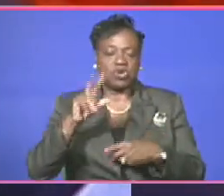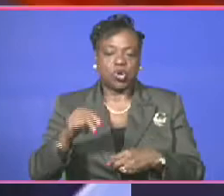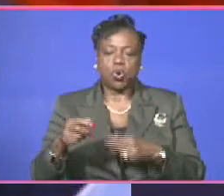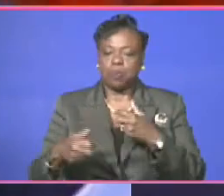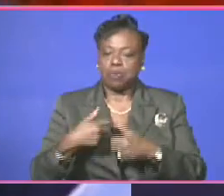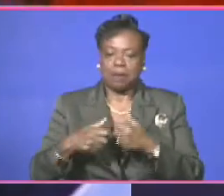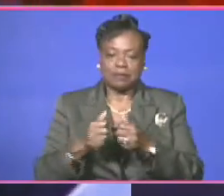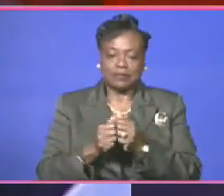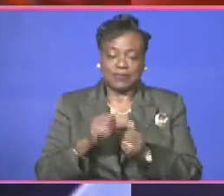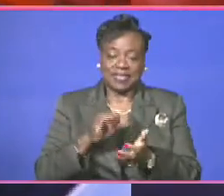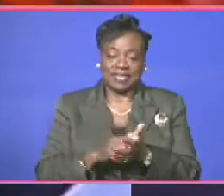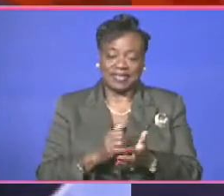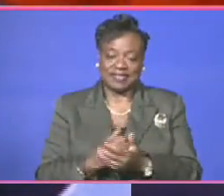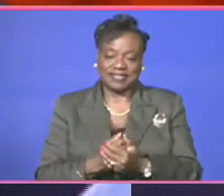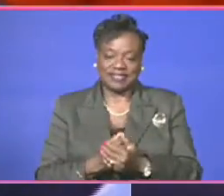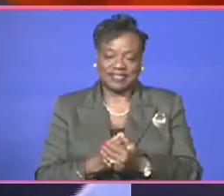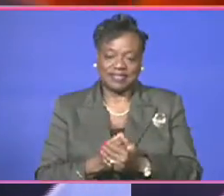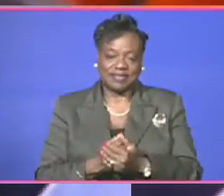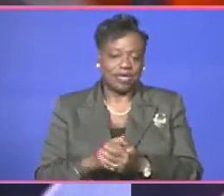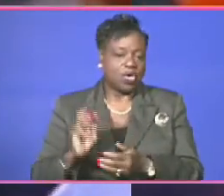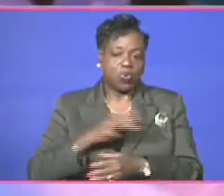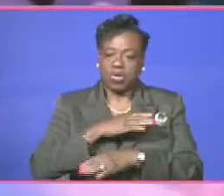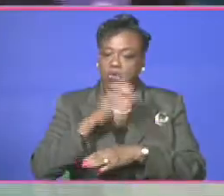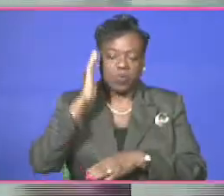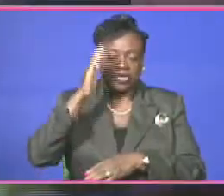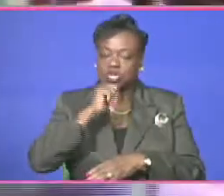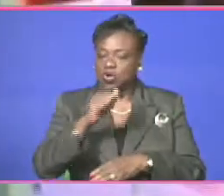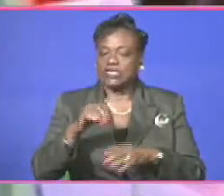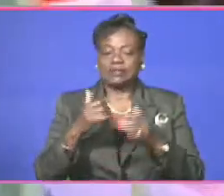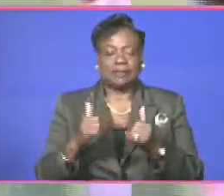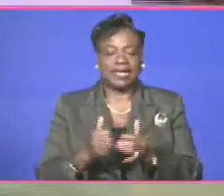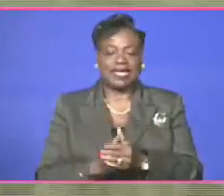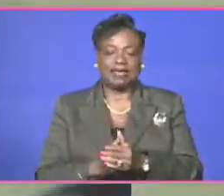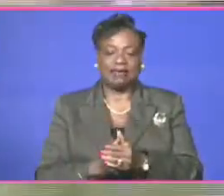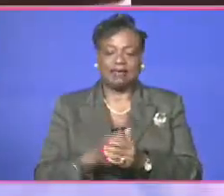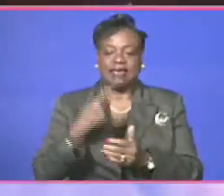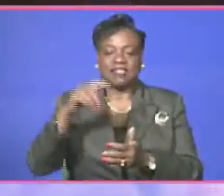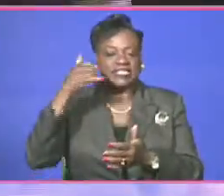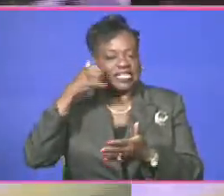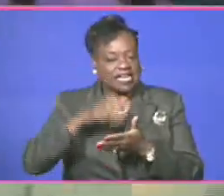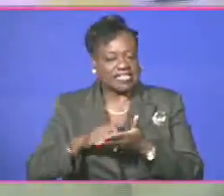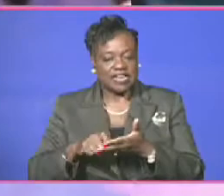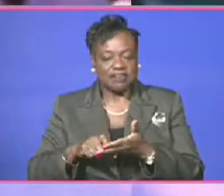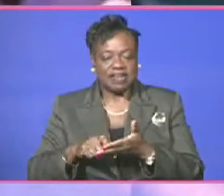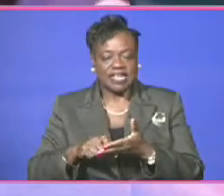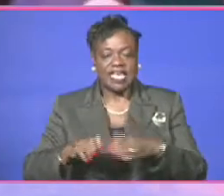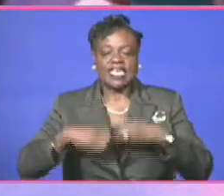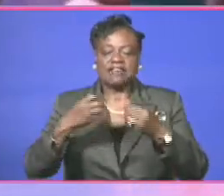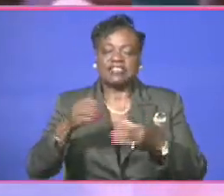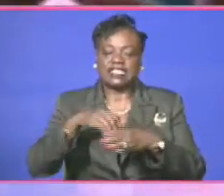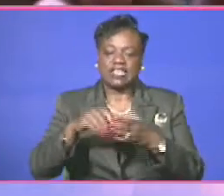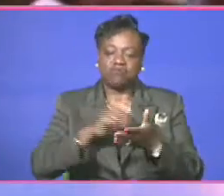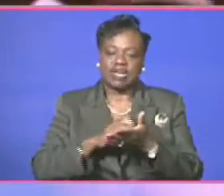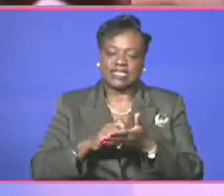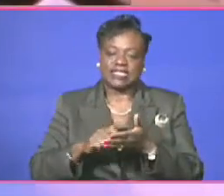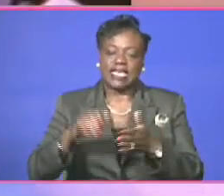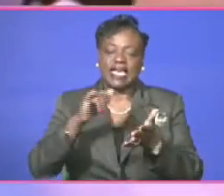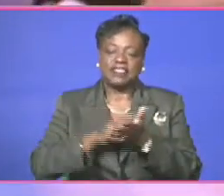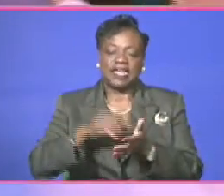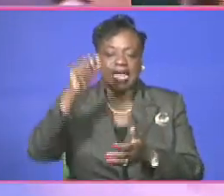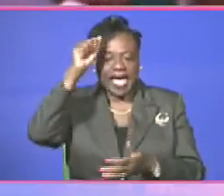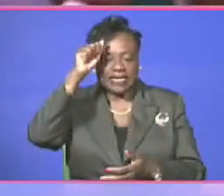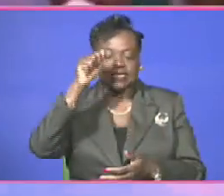with that. So you won't play? We won't play. The Secretariat has now given us in writing that Andy Bolek is not the